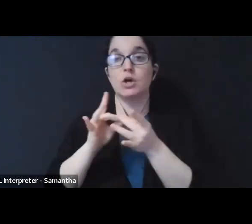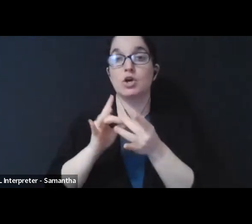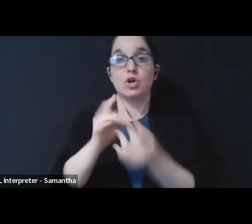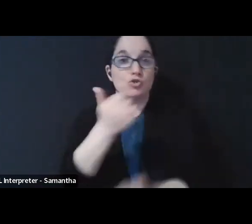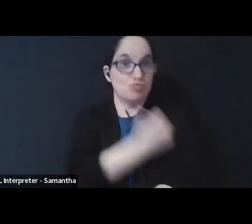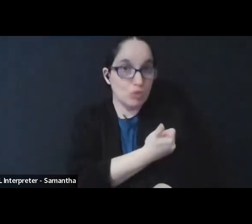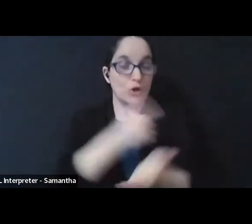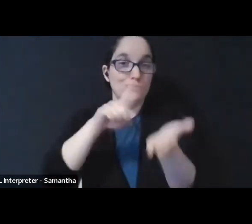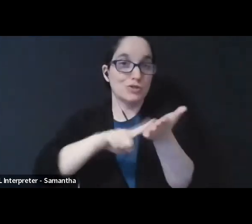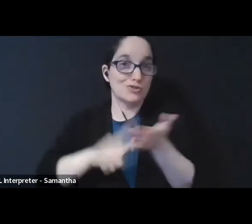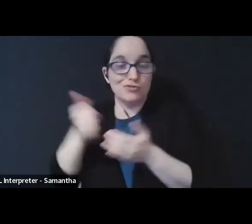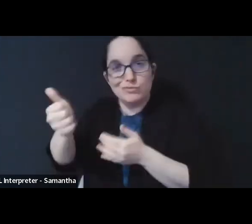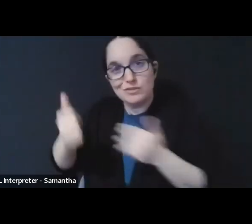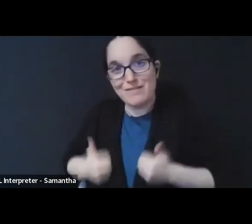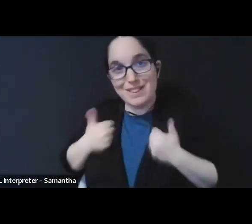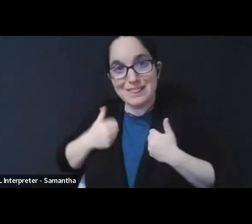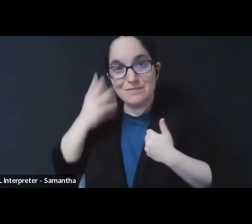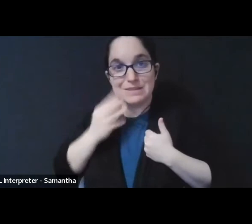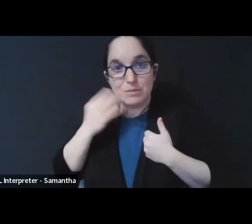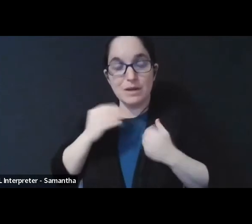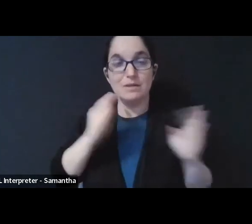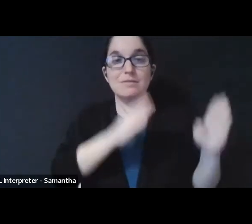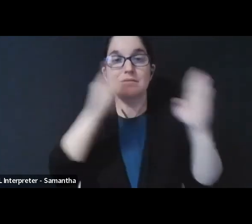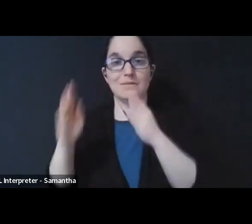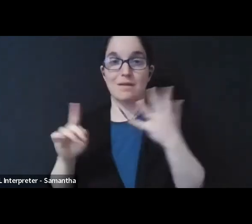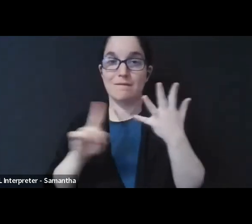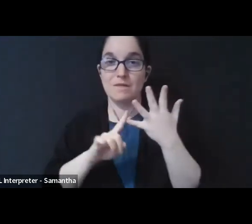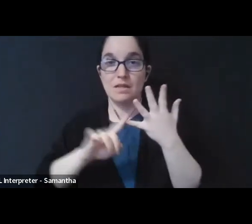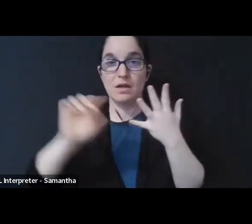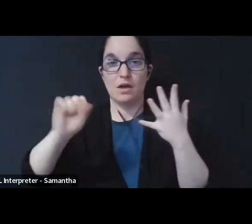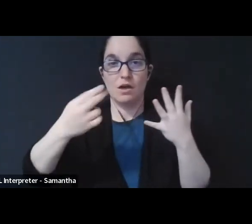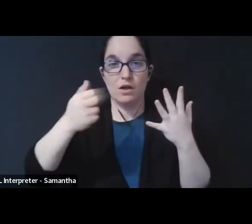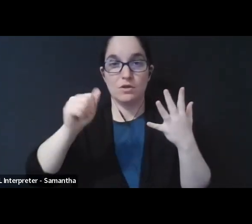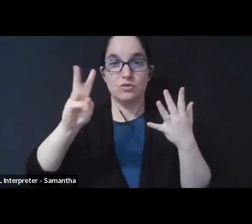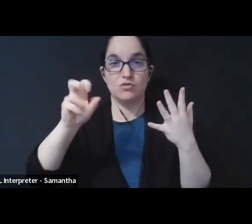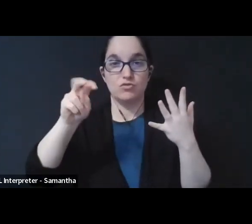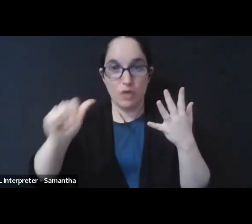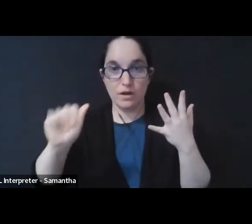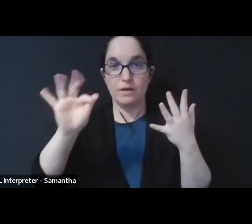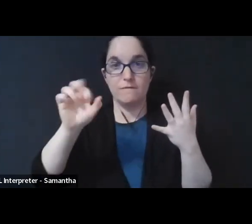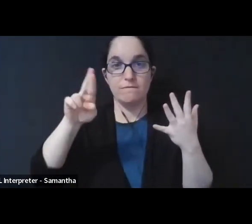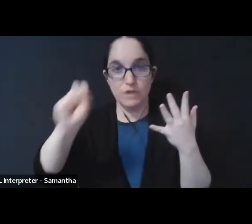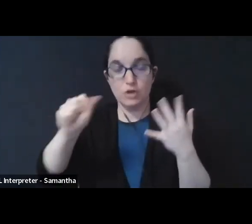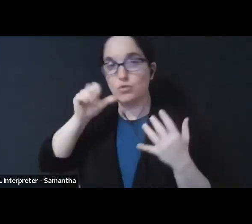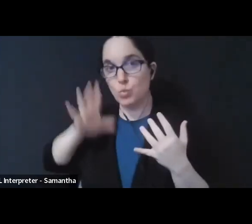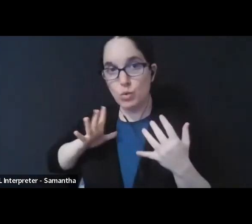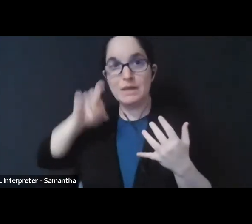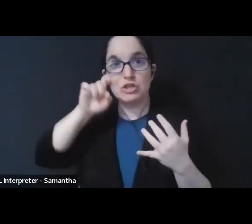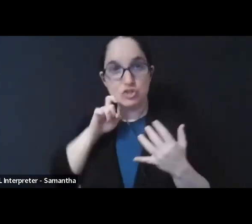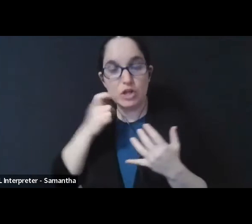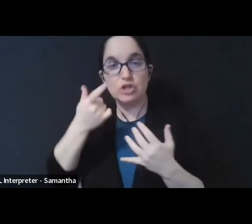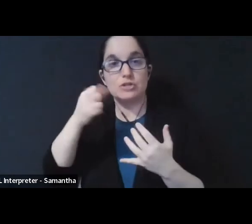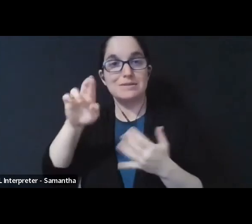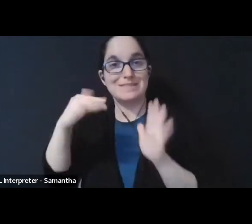experience. And lastly is Shawna Ferris, who is an associate professor and program coordinator in women's and gender studies at the University